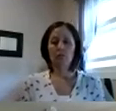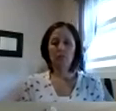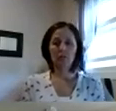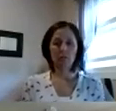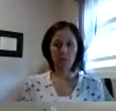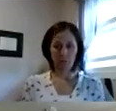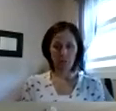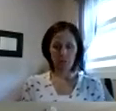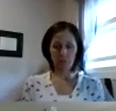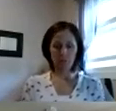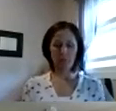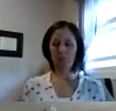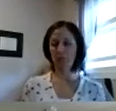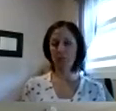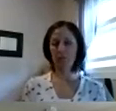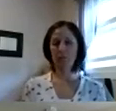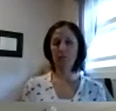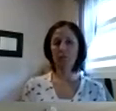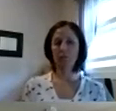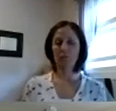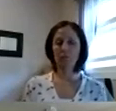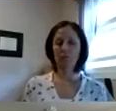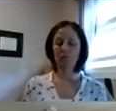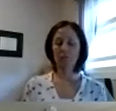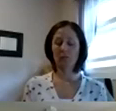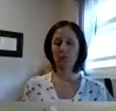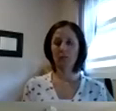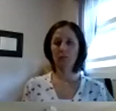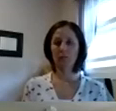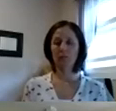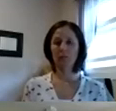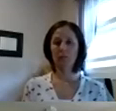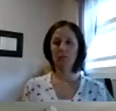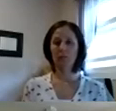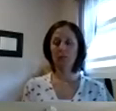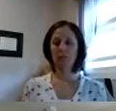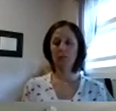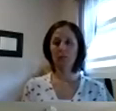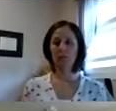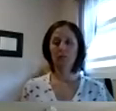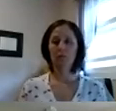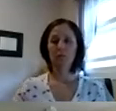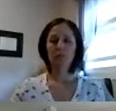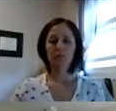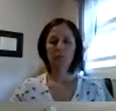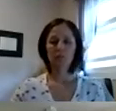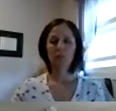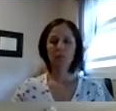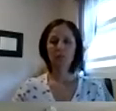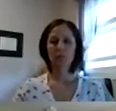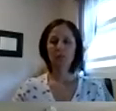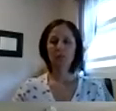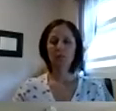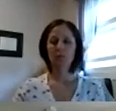are eligible then to receive CARES funds from the South Dakota Arts Council. Arts Midwest fits into this picture. And in fact, I'd like to thank